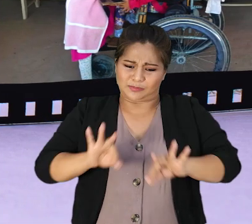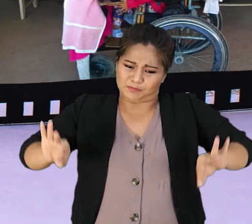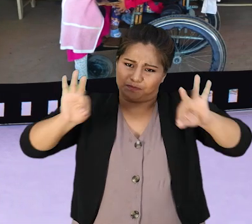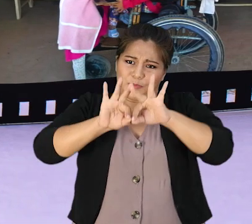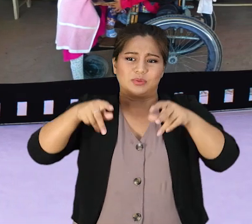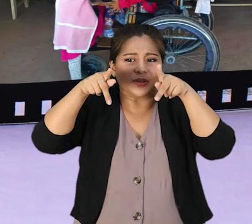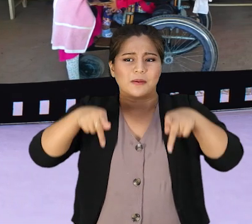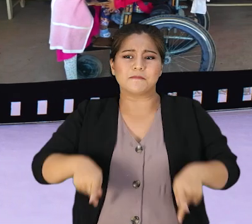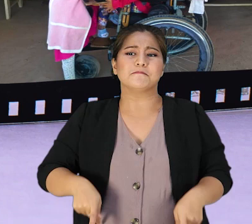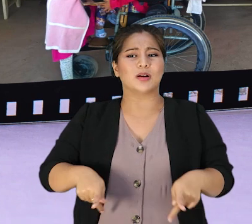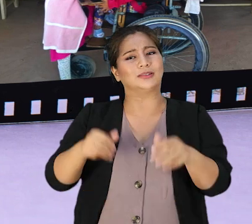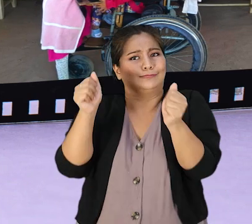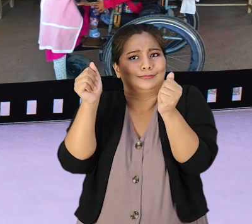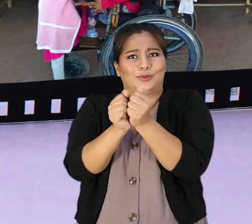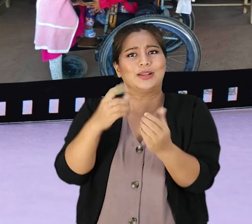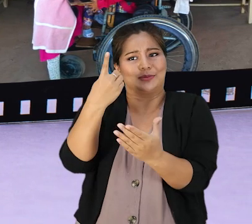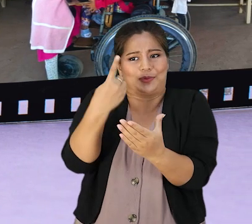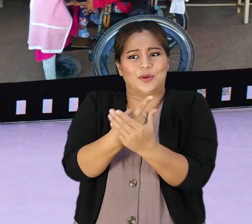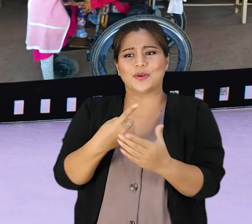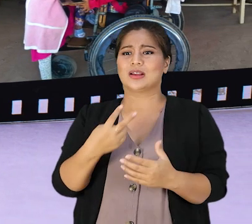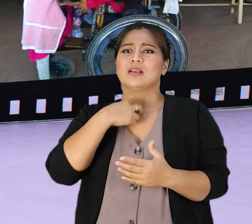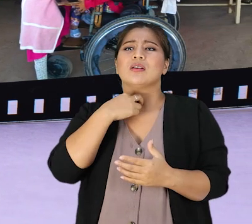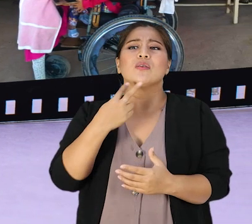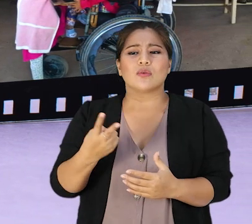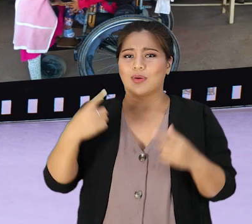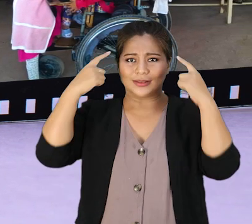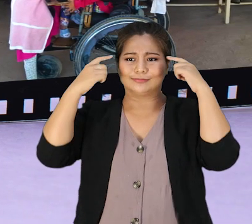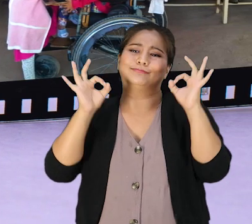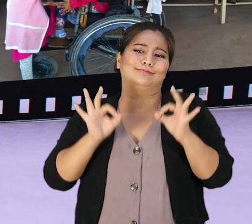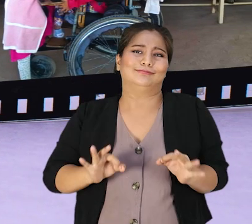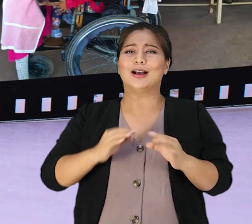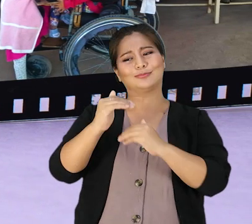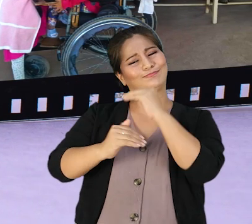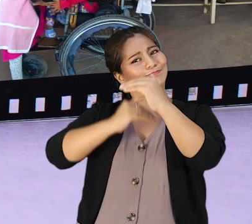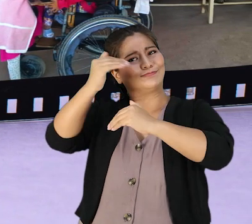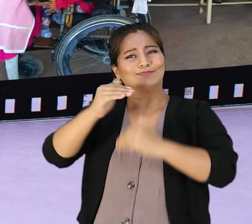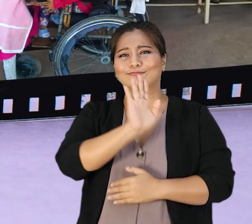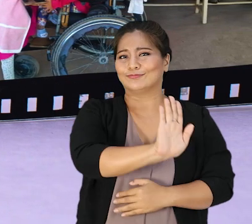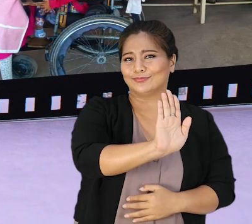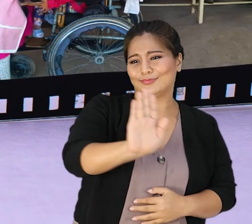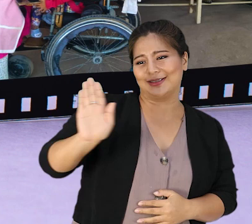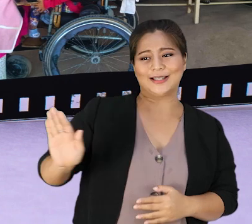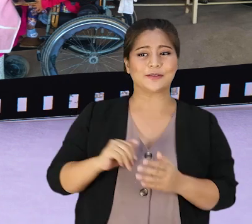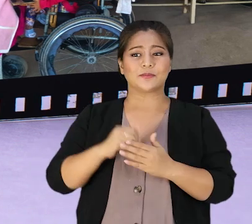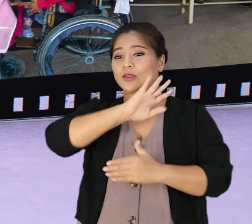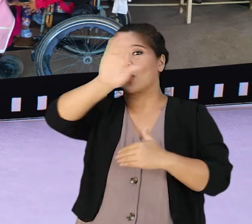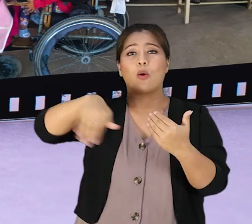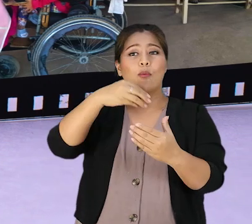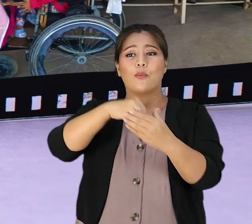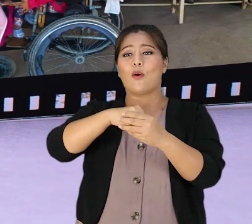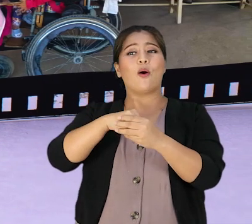The village chief is an important person to ensure that persons with disabilities have a voice in decision-making processes that affect their